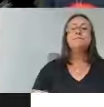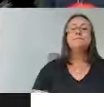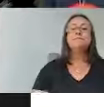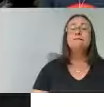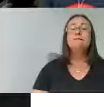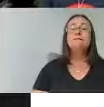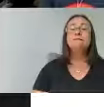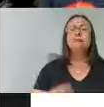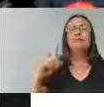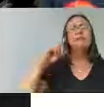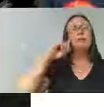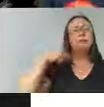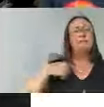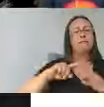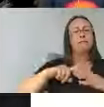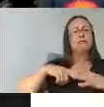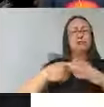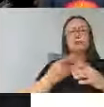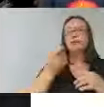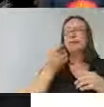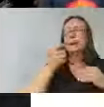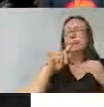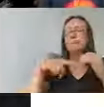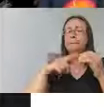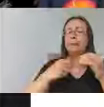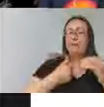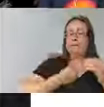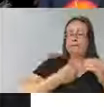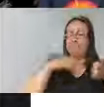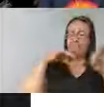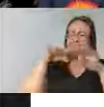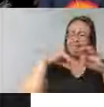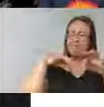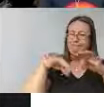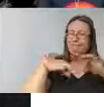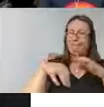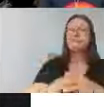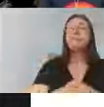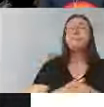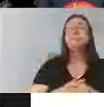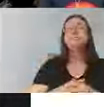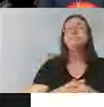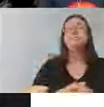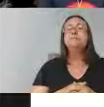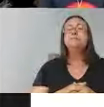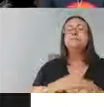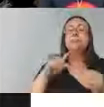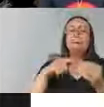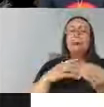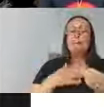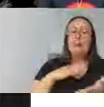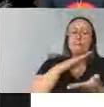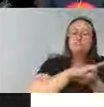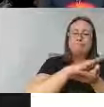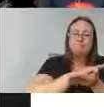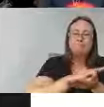I thought I'd start out by just telling you a little bit about myself and kind of my academic journey and how I